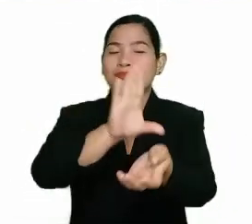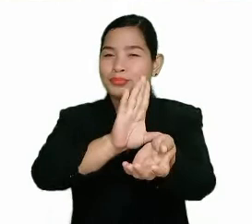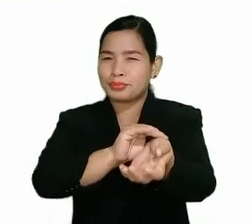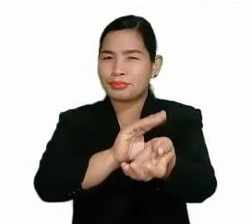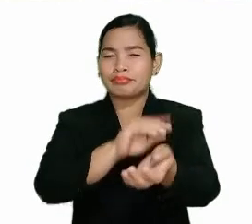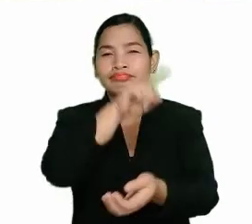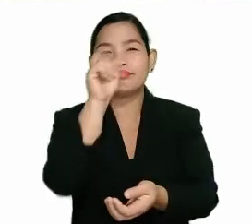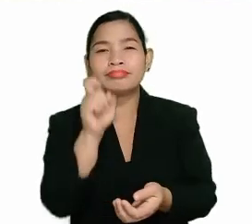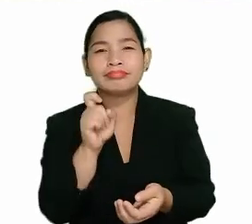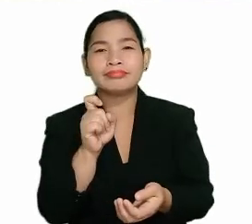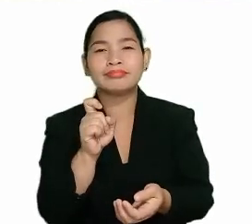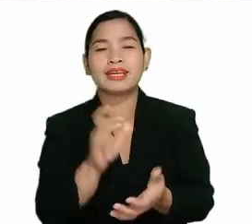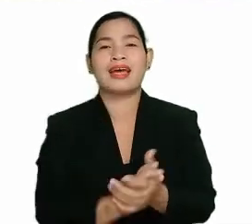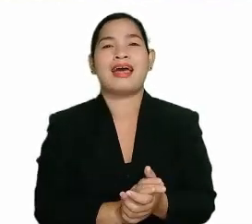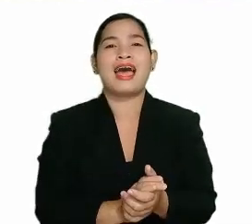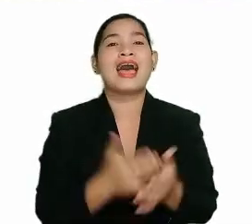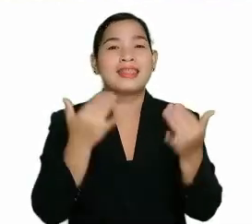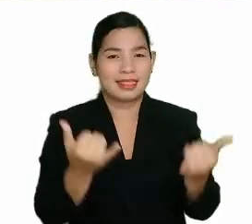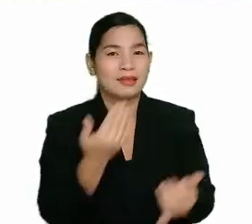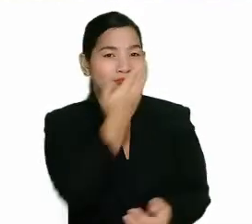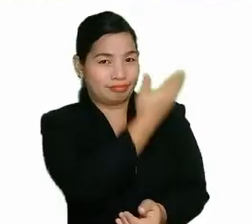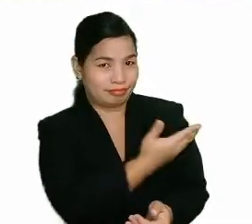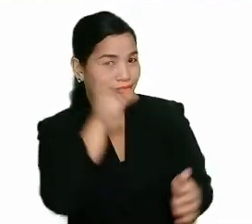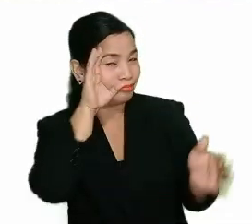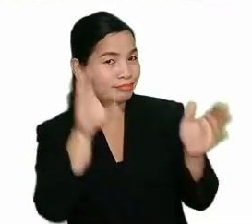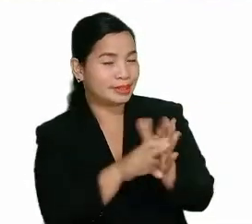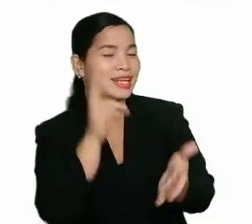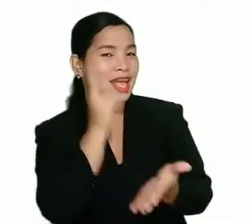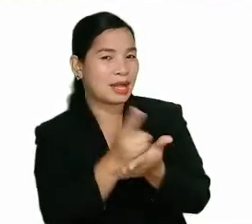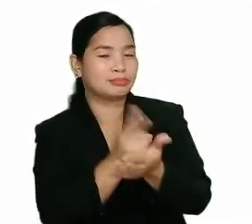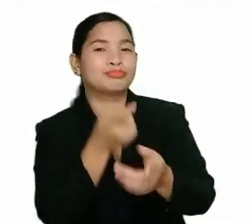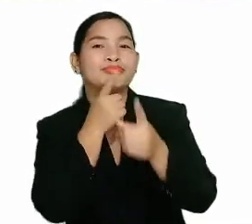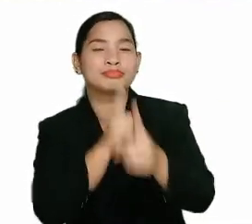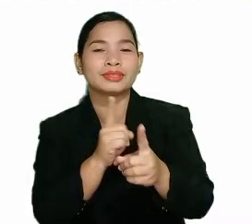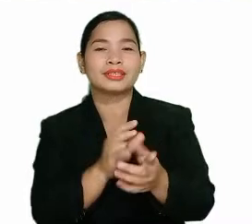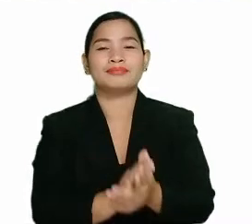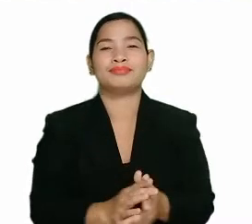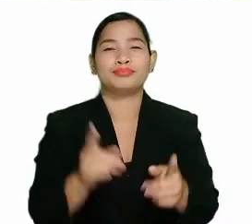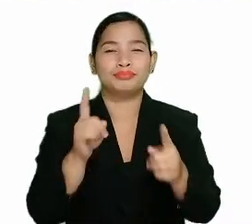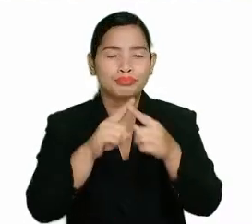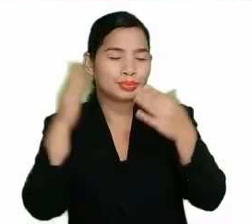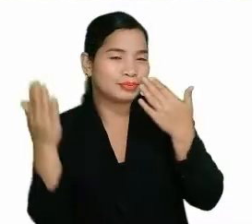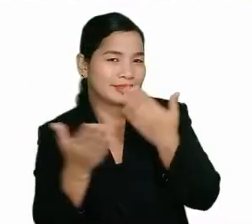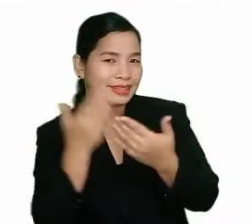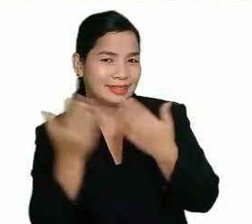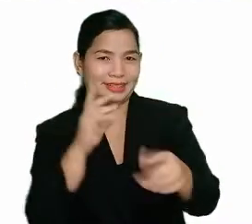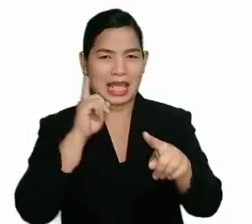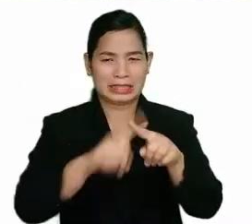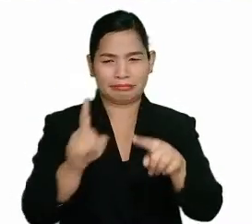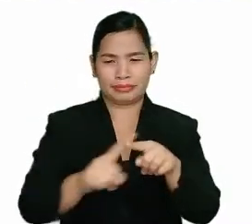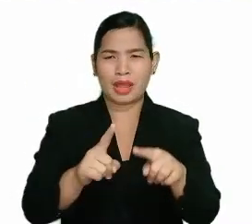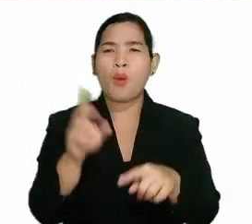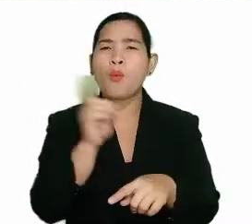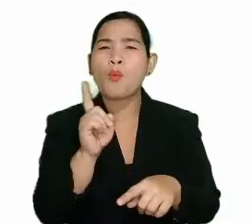Well, these images can help answer your question and to easily know their differences